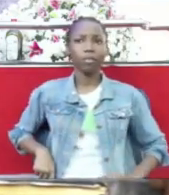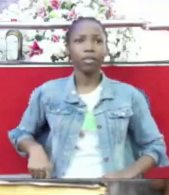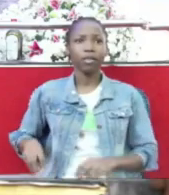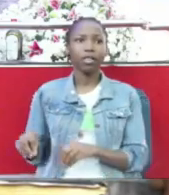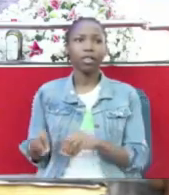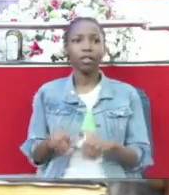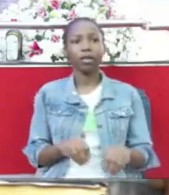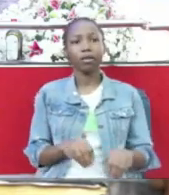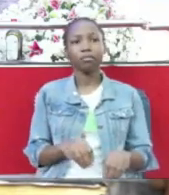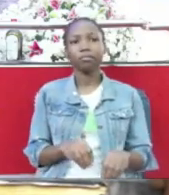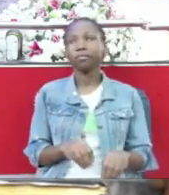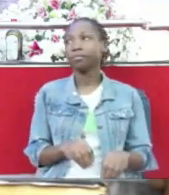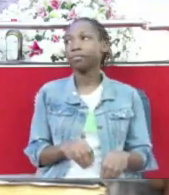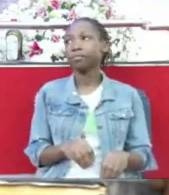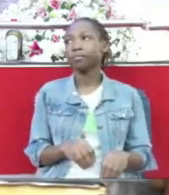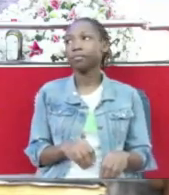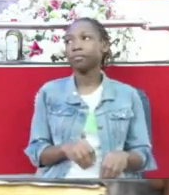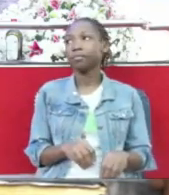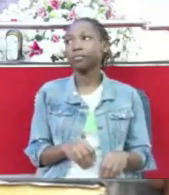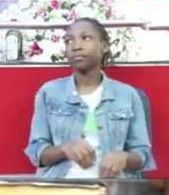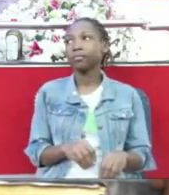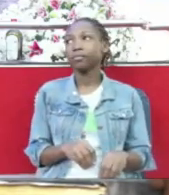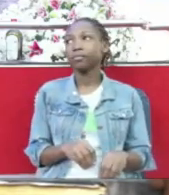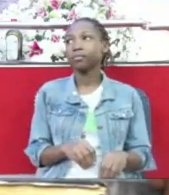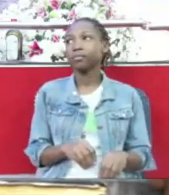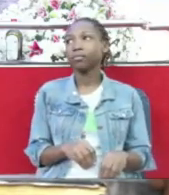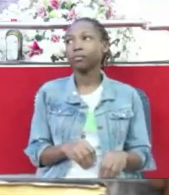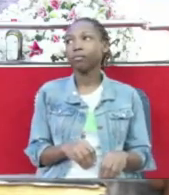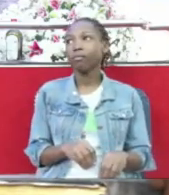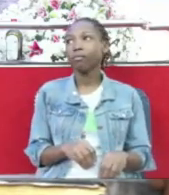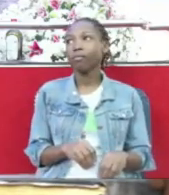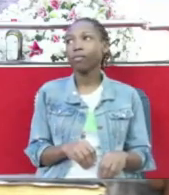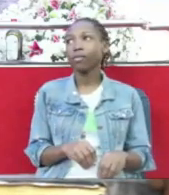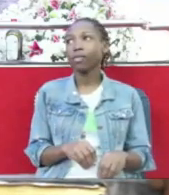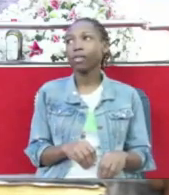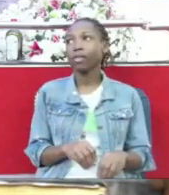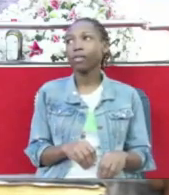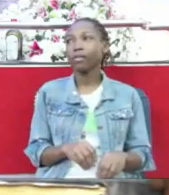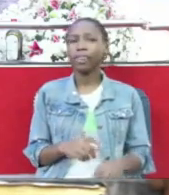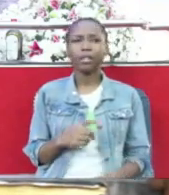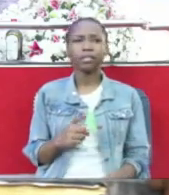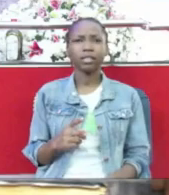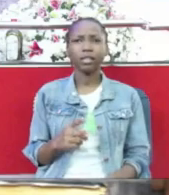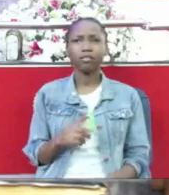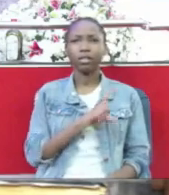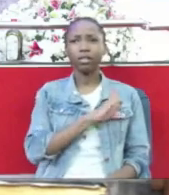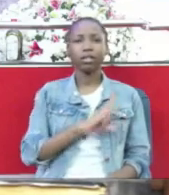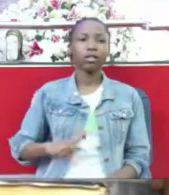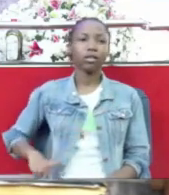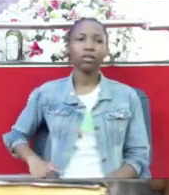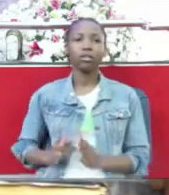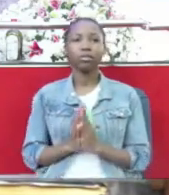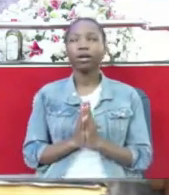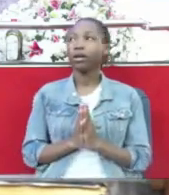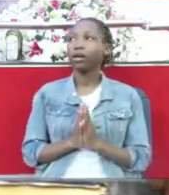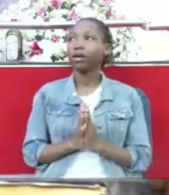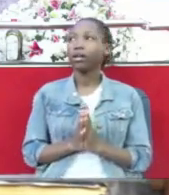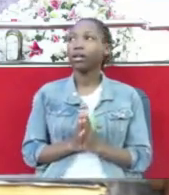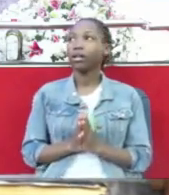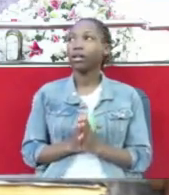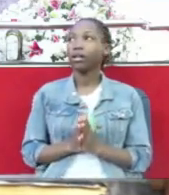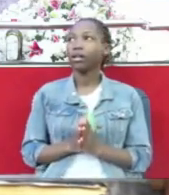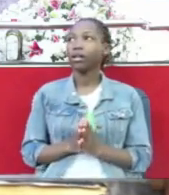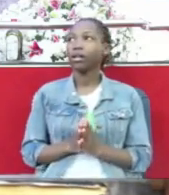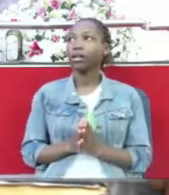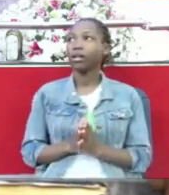But there's an alignment there with the Lord's Prayer. Wherever the soldiers were sent, they were not supposed to really come back. They were supposed to go and establish there as it is